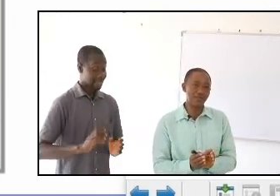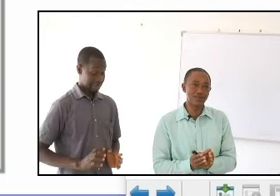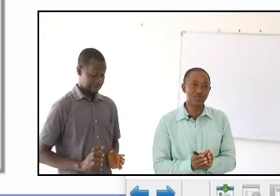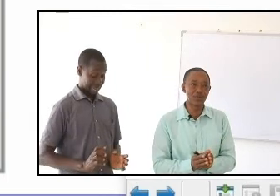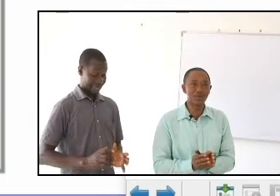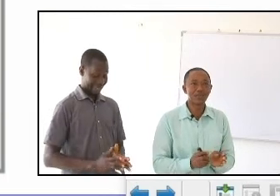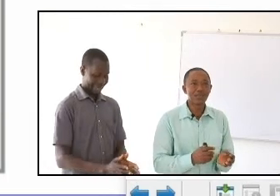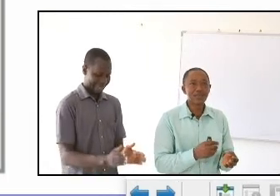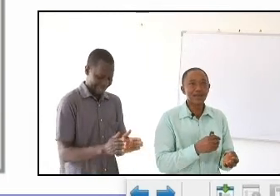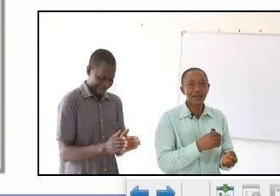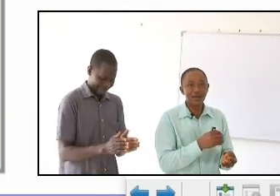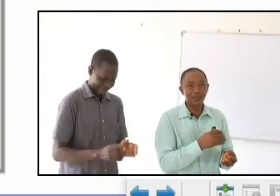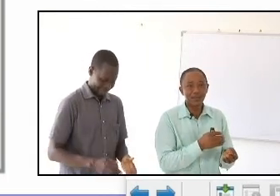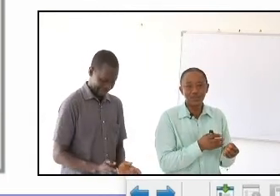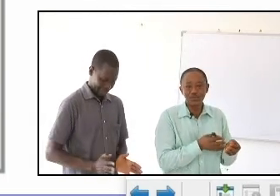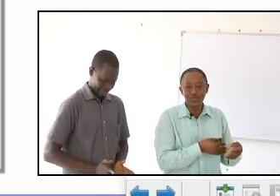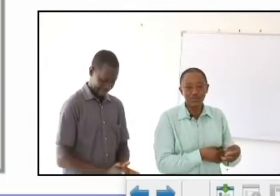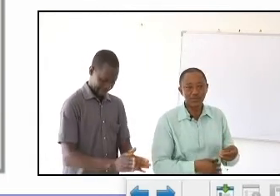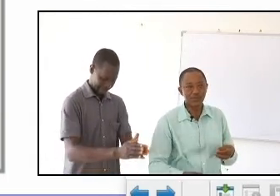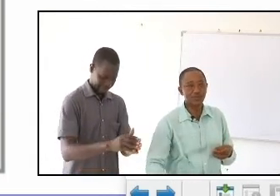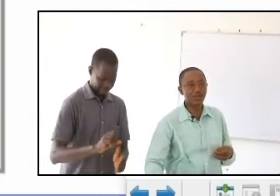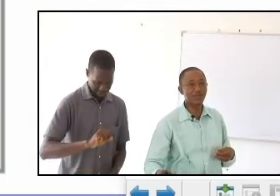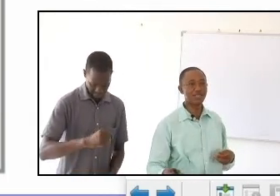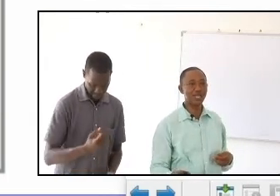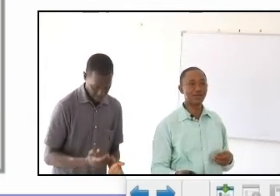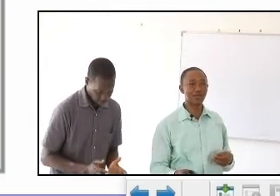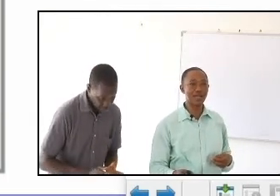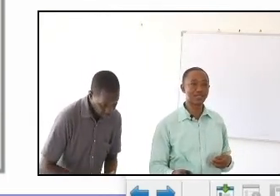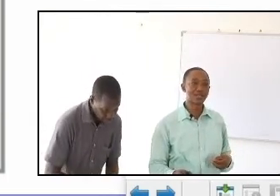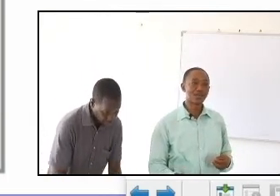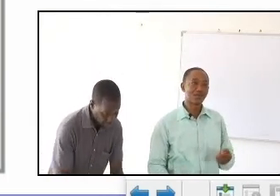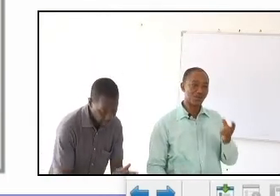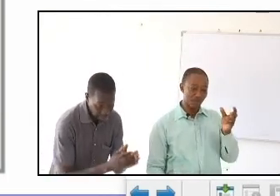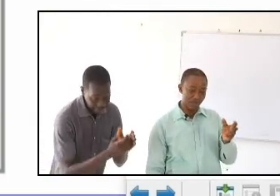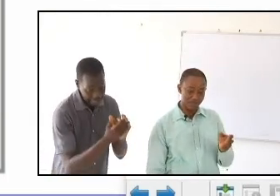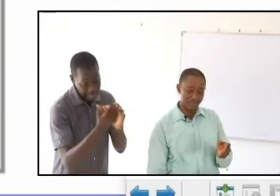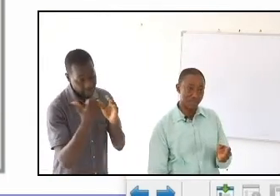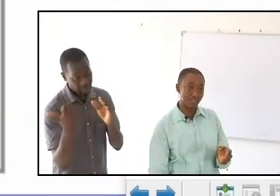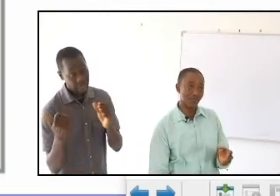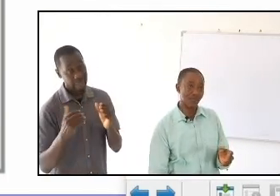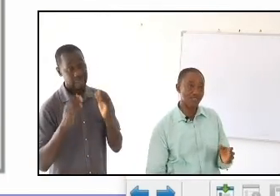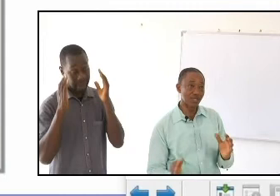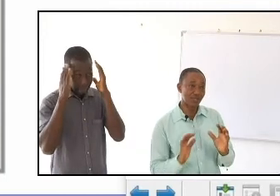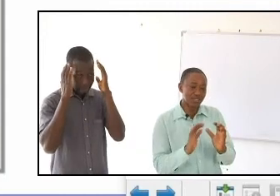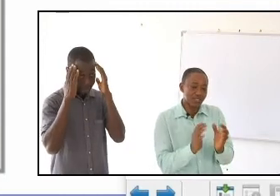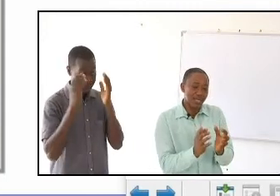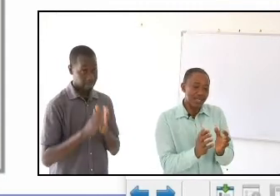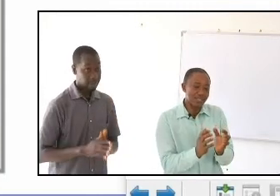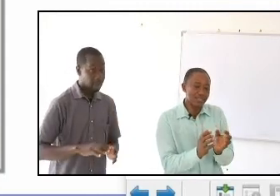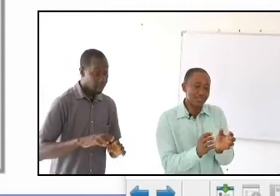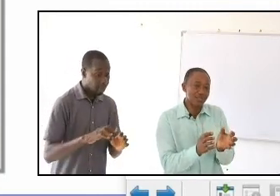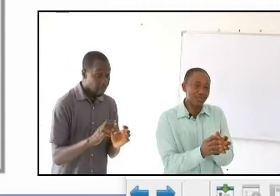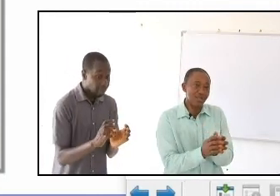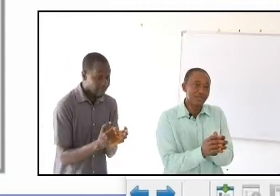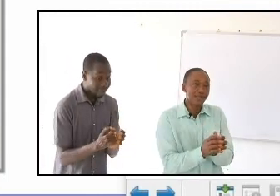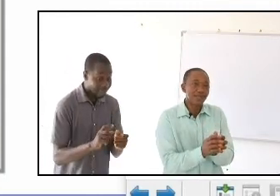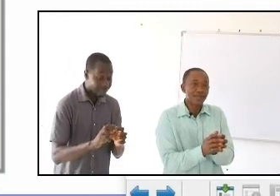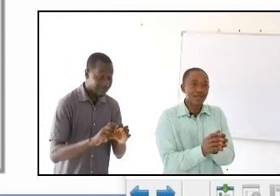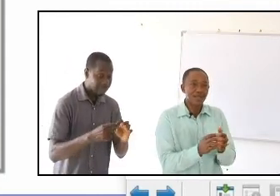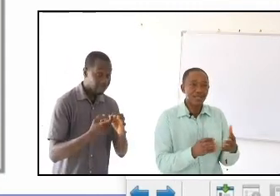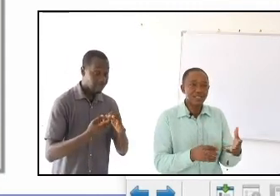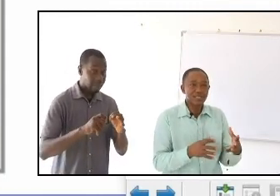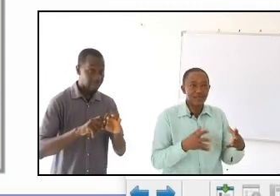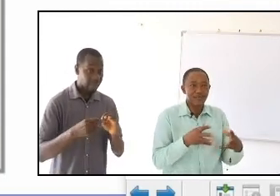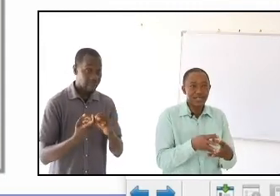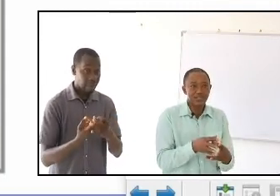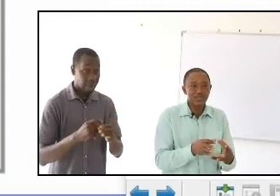narrow, very small. It will be difficult for the baby's head to pass. But because the bones are not at that stage joined,